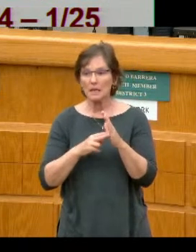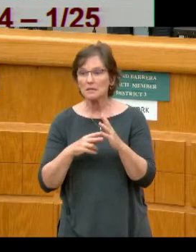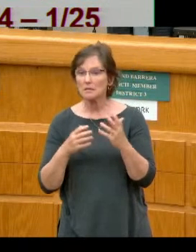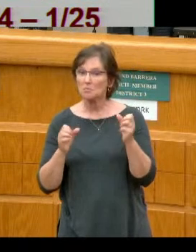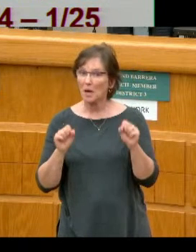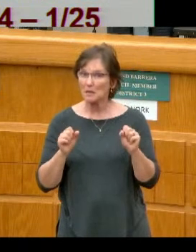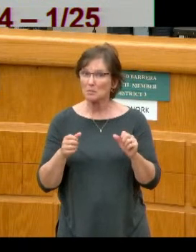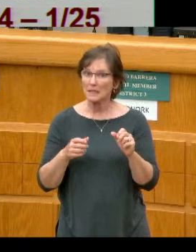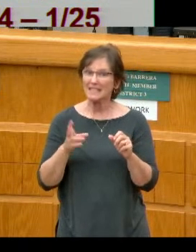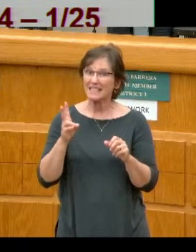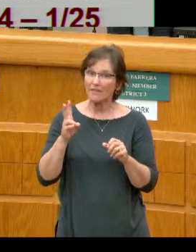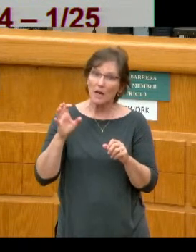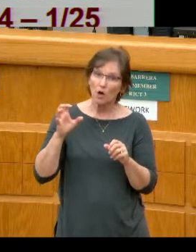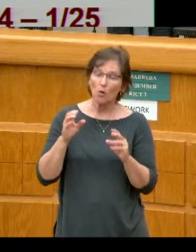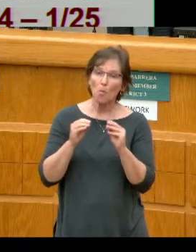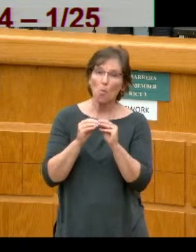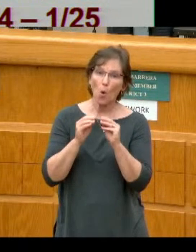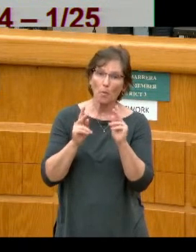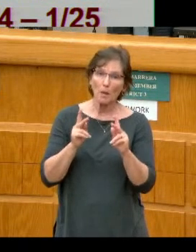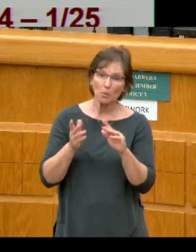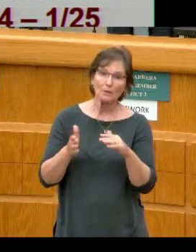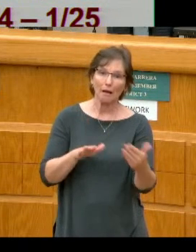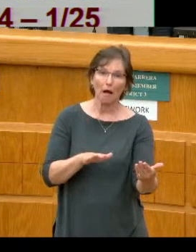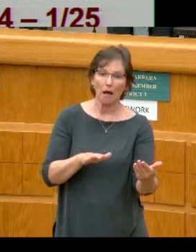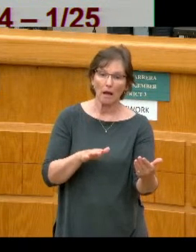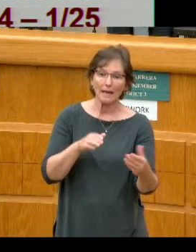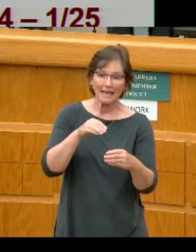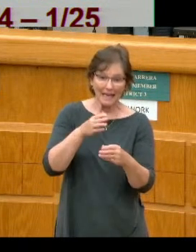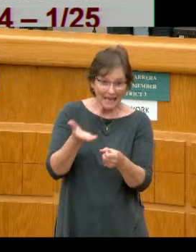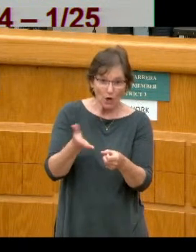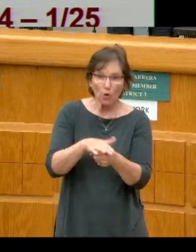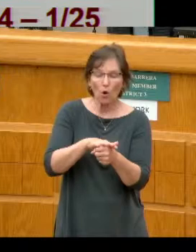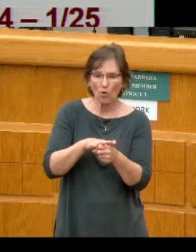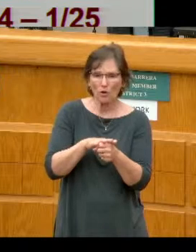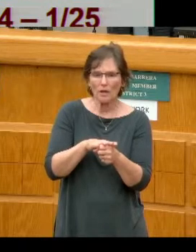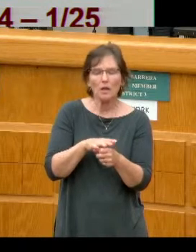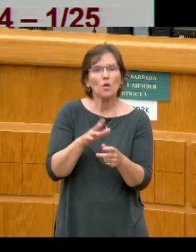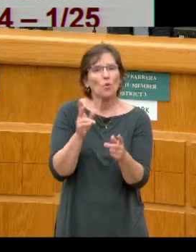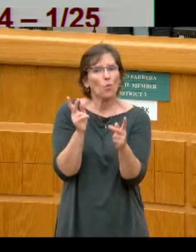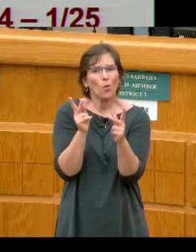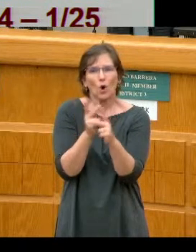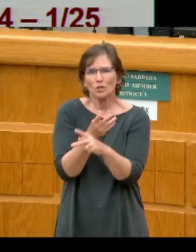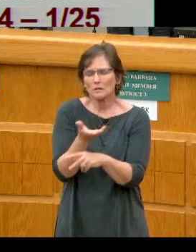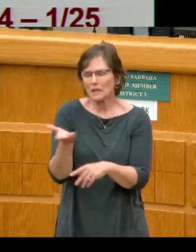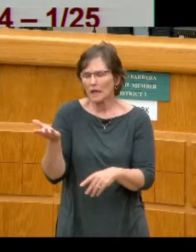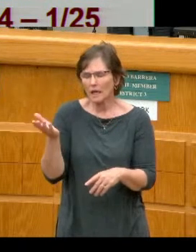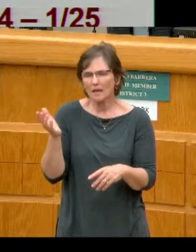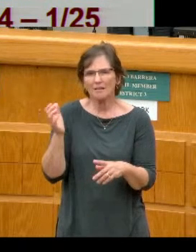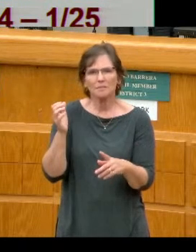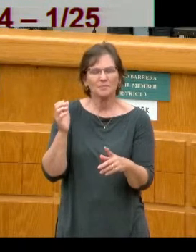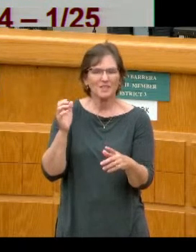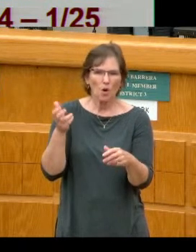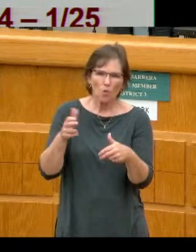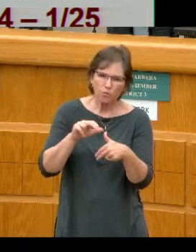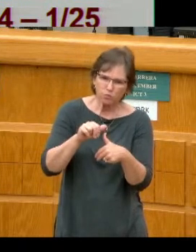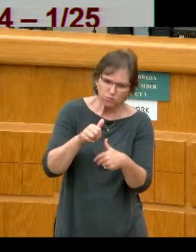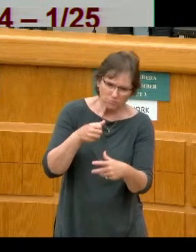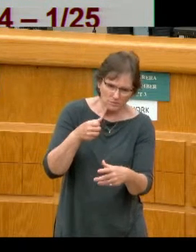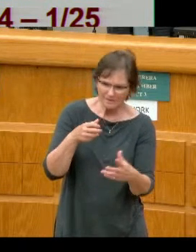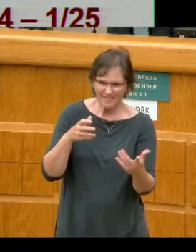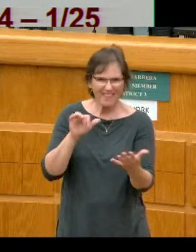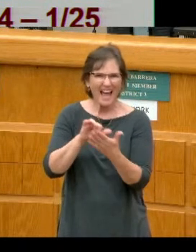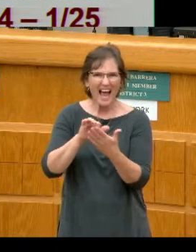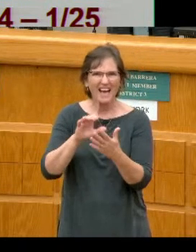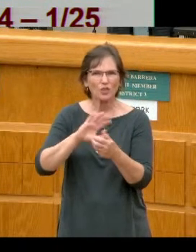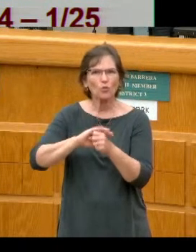this. There's a metaphorical Category 5 hurricane in the Gulf pointed at us. This is what it's going to look like. We're